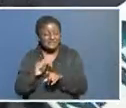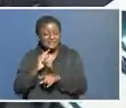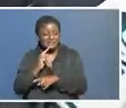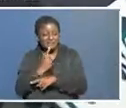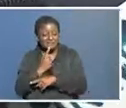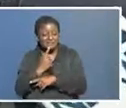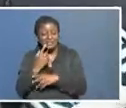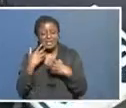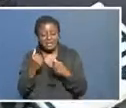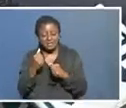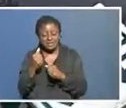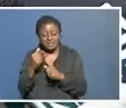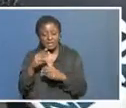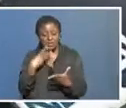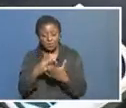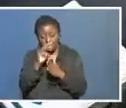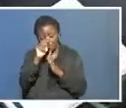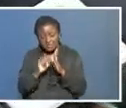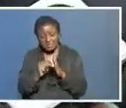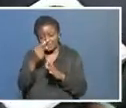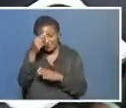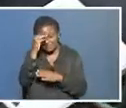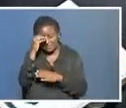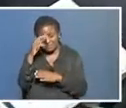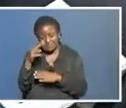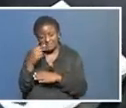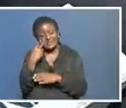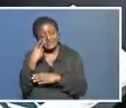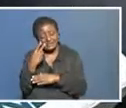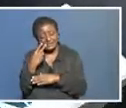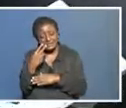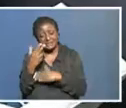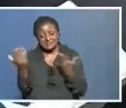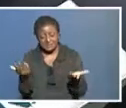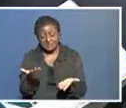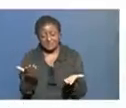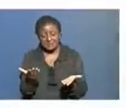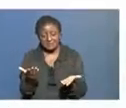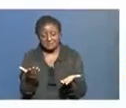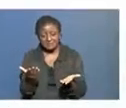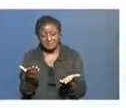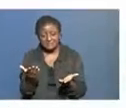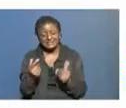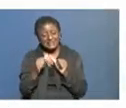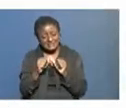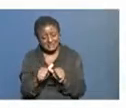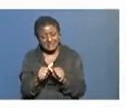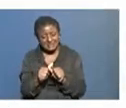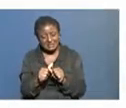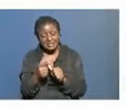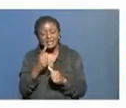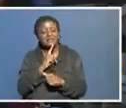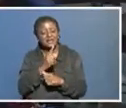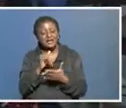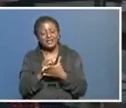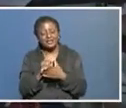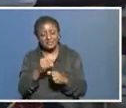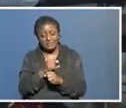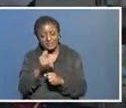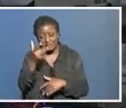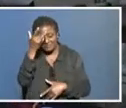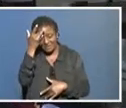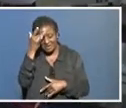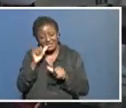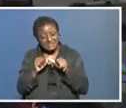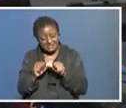the Honorable Dr. Michael Darvill, has seen things play out on the local scene. Still, the mere fact that the virus